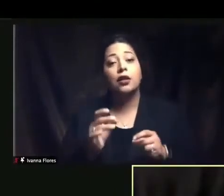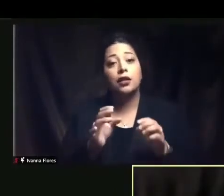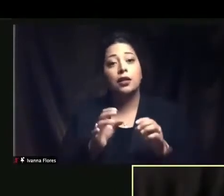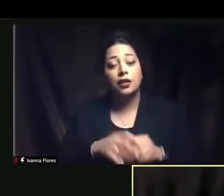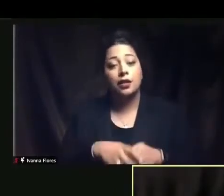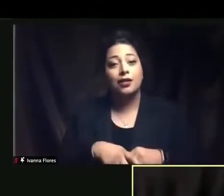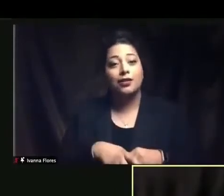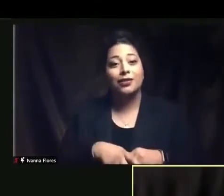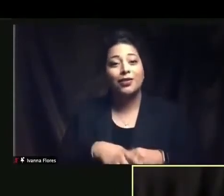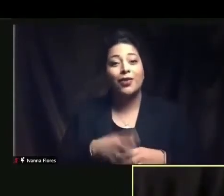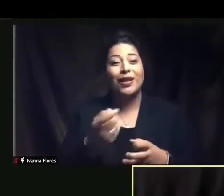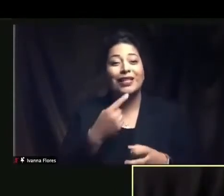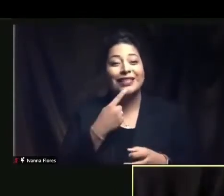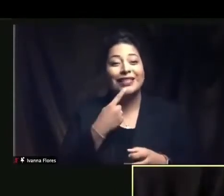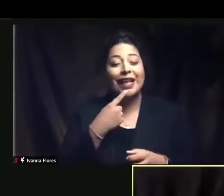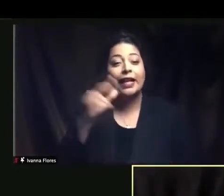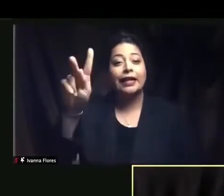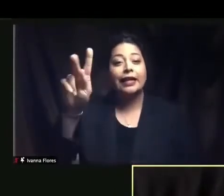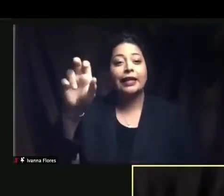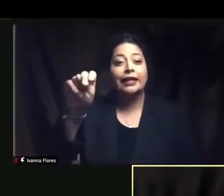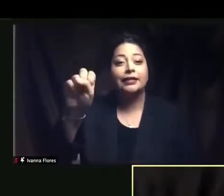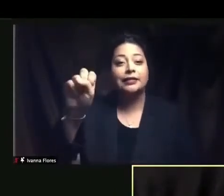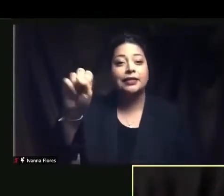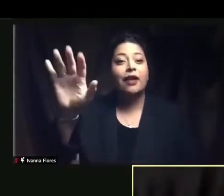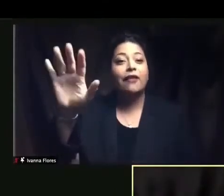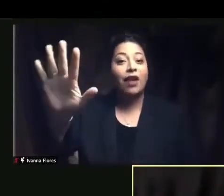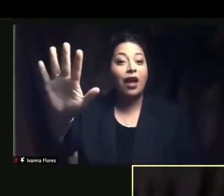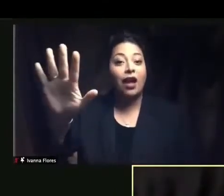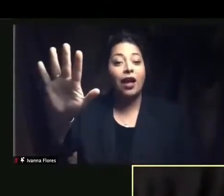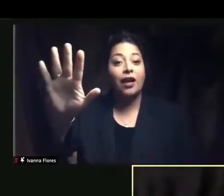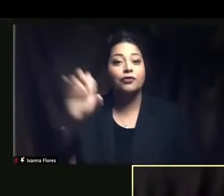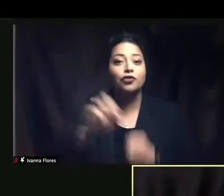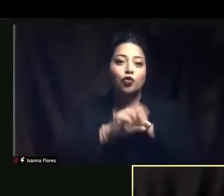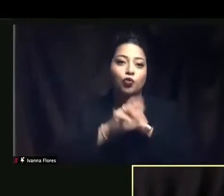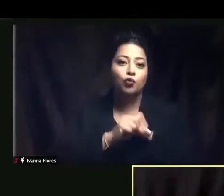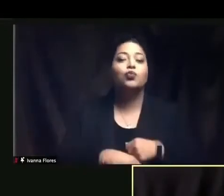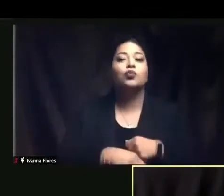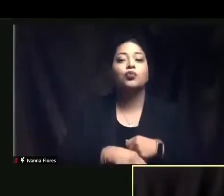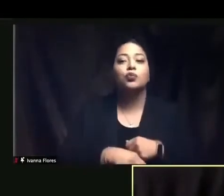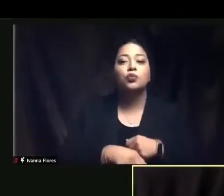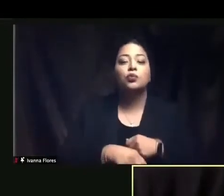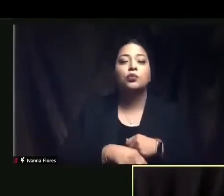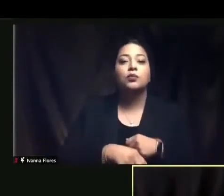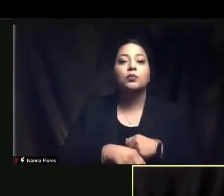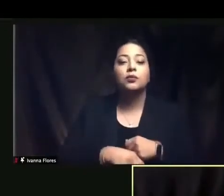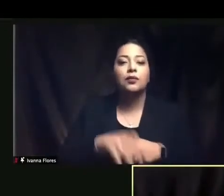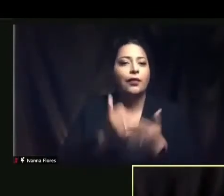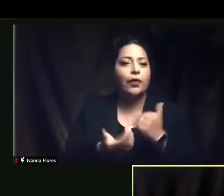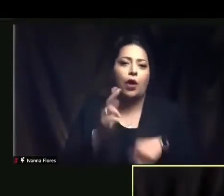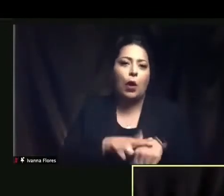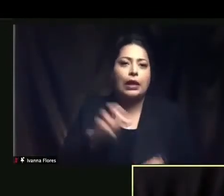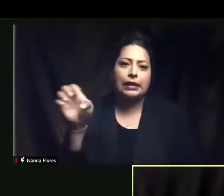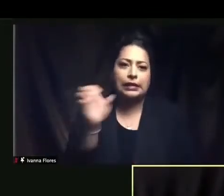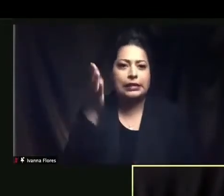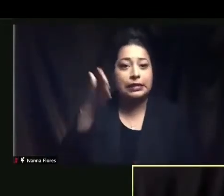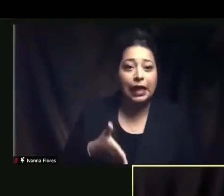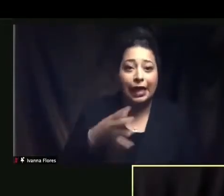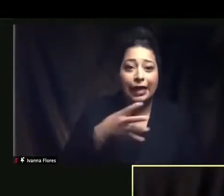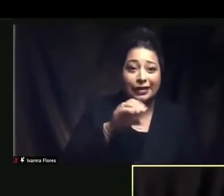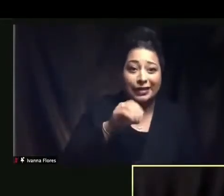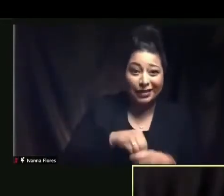another shout out to the folks at Ken's Five. Everyone on the east side of San Antonio in District